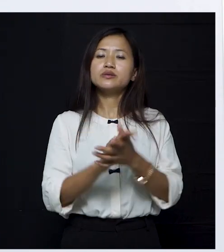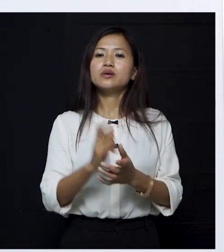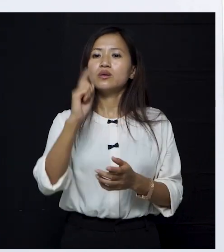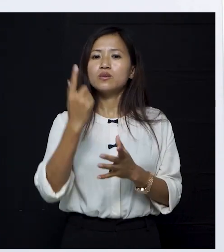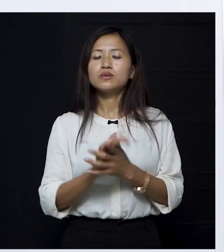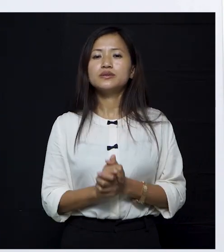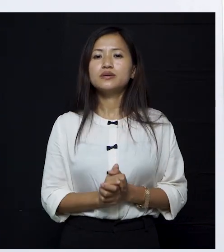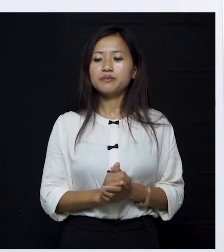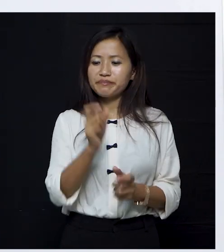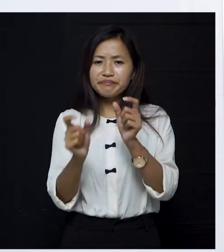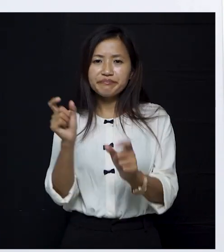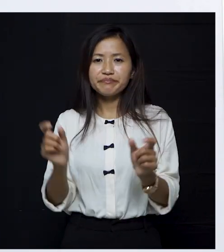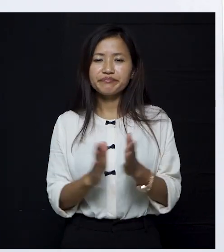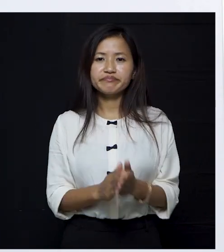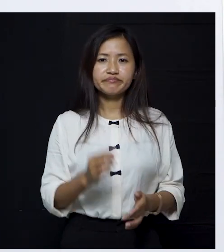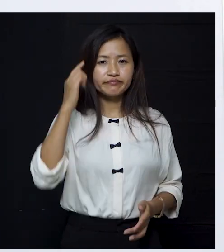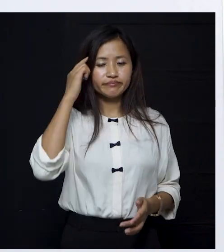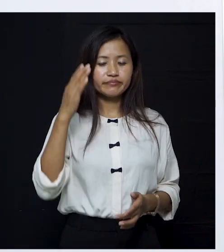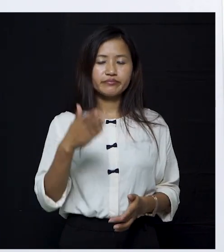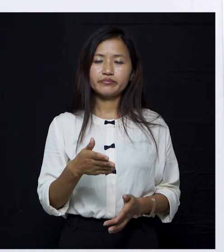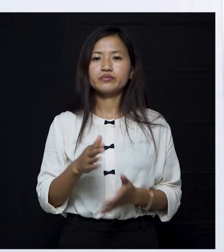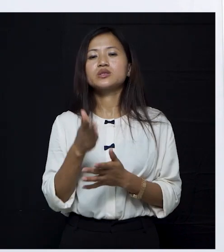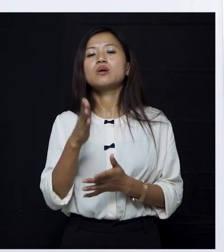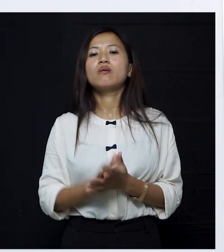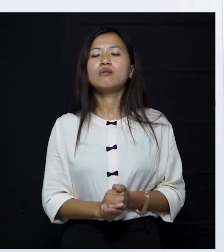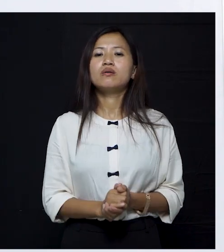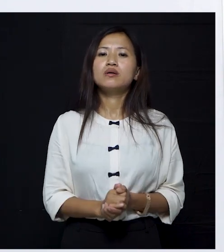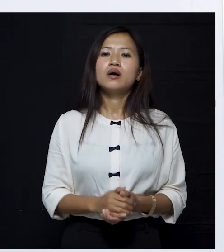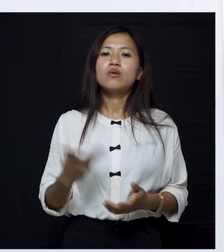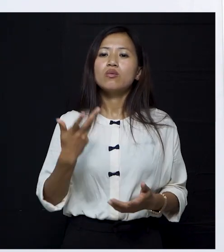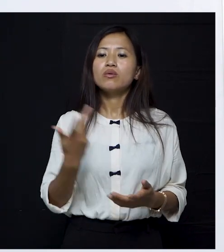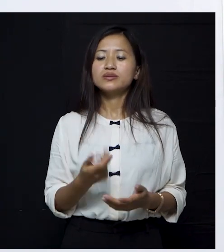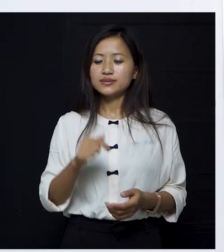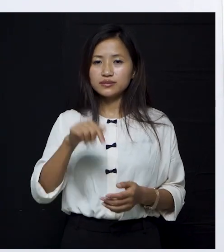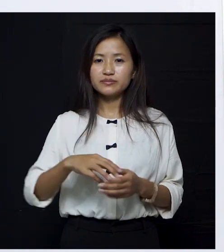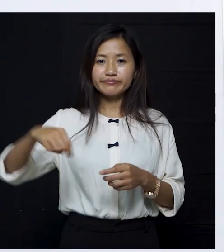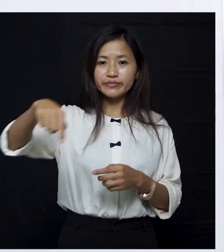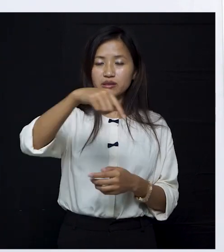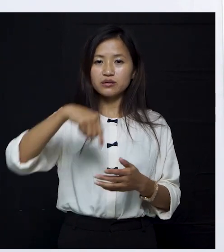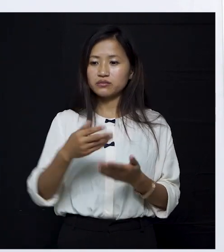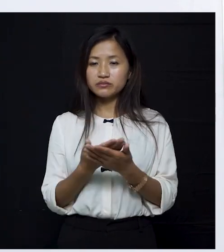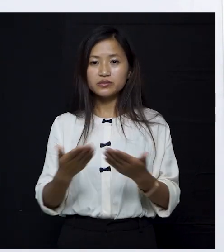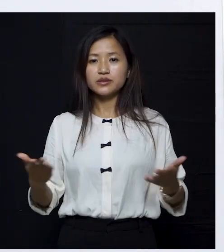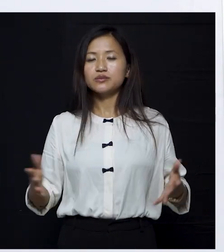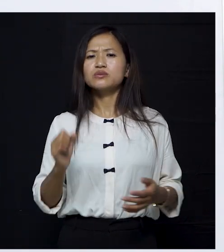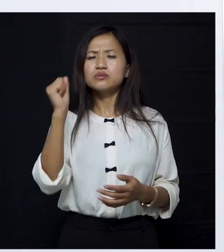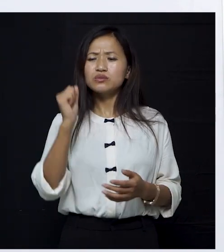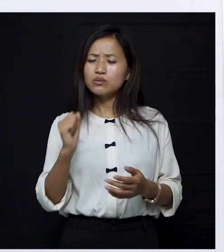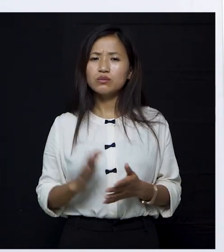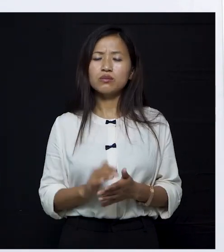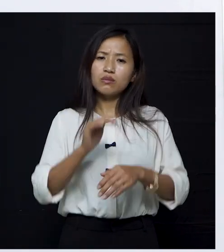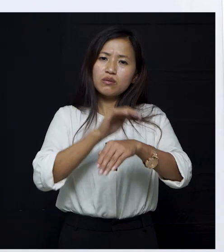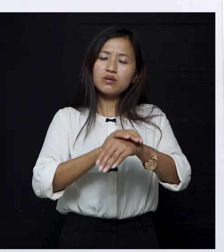is because the people are ignorant. They do not know, okay, what is happening around them and so on, or the do's and don'ts,